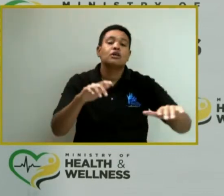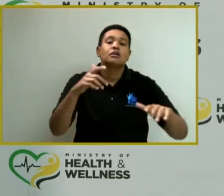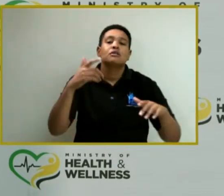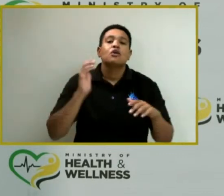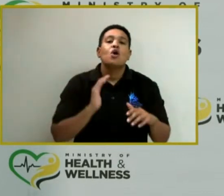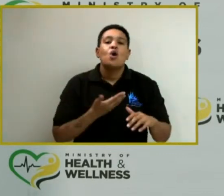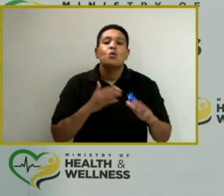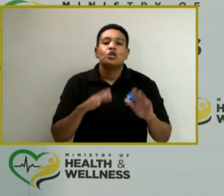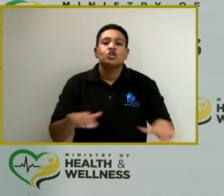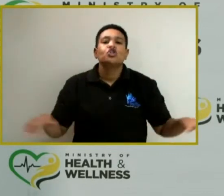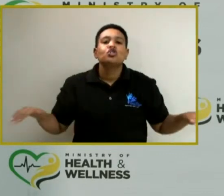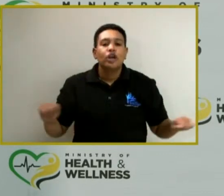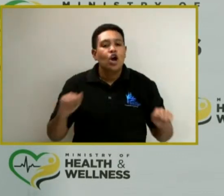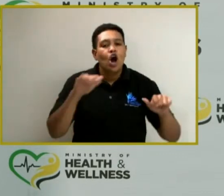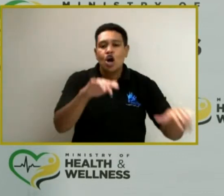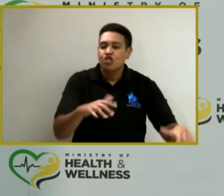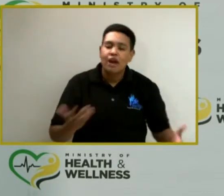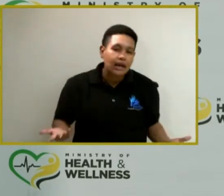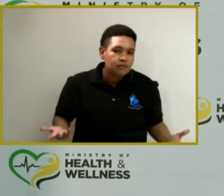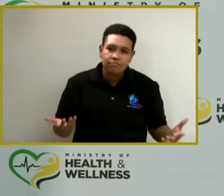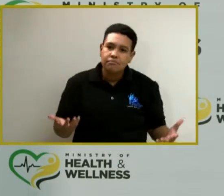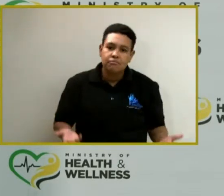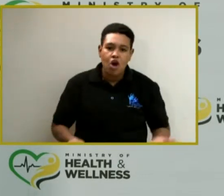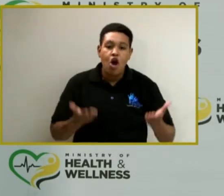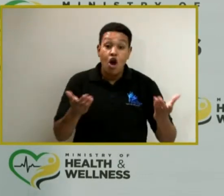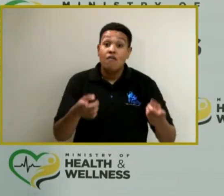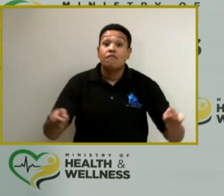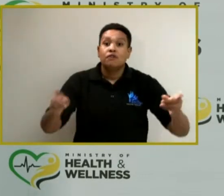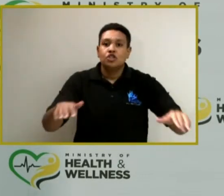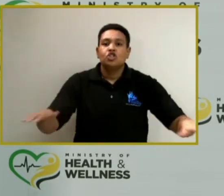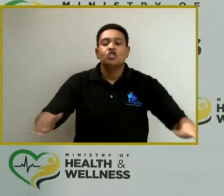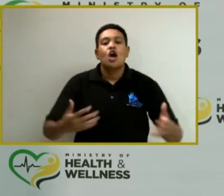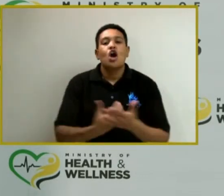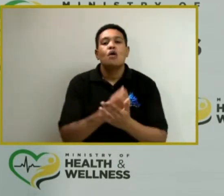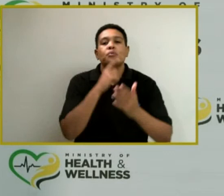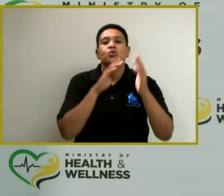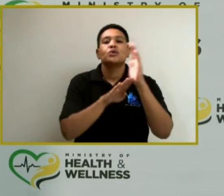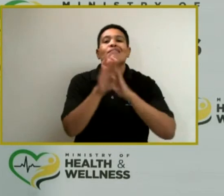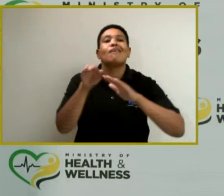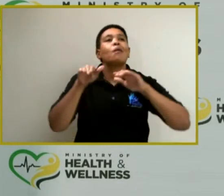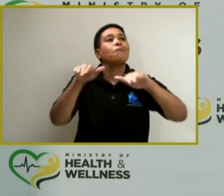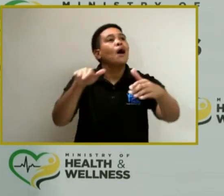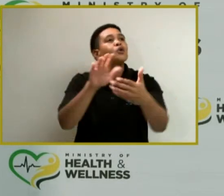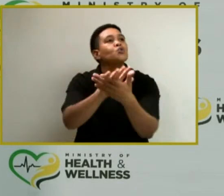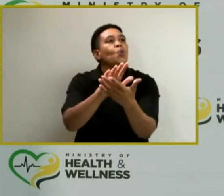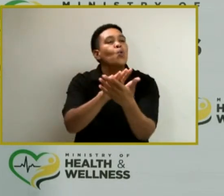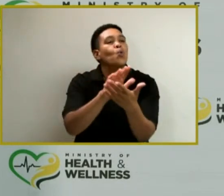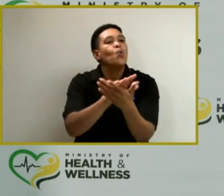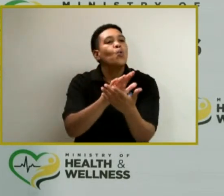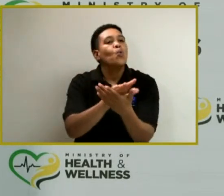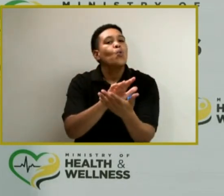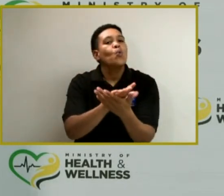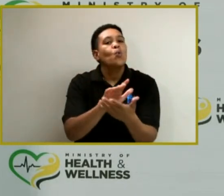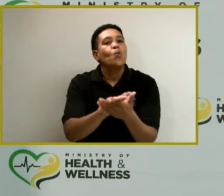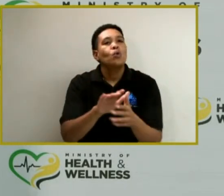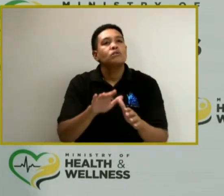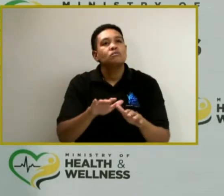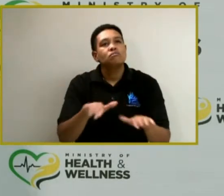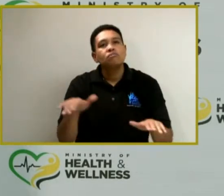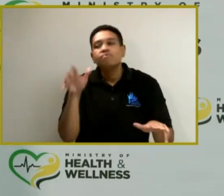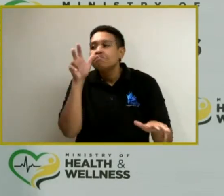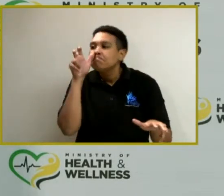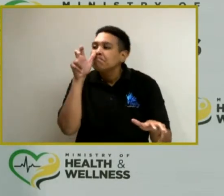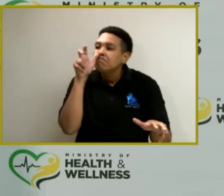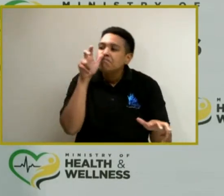be our children. Let us offer them an opportunity to develop and to get back into a classroom setting that they can learn